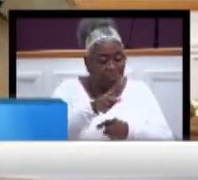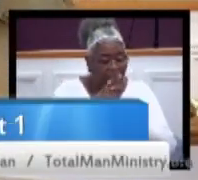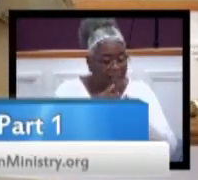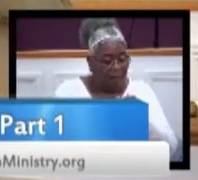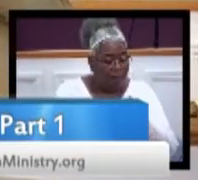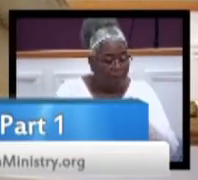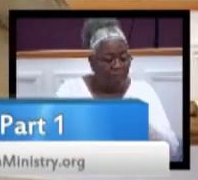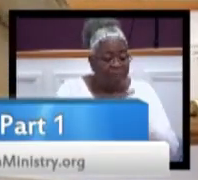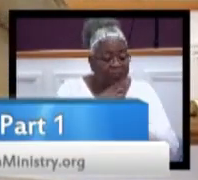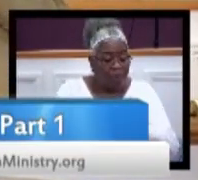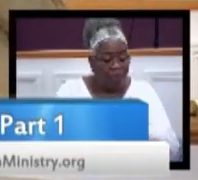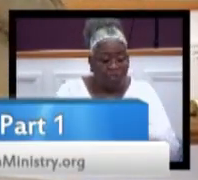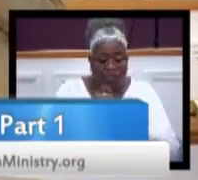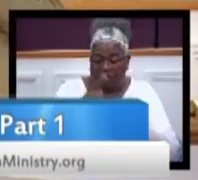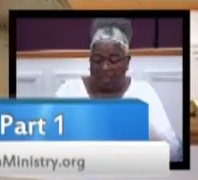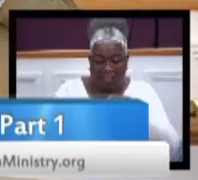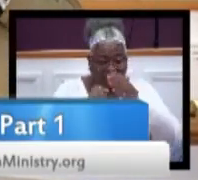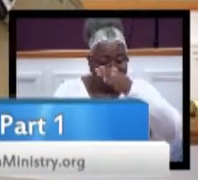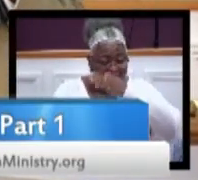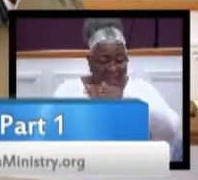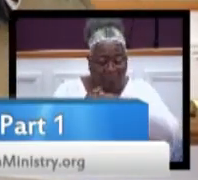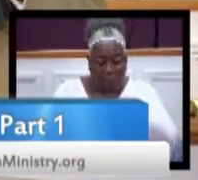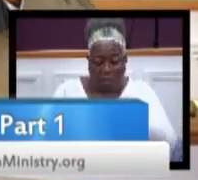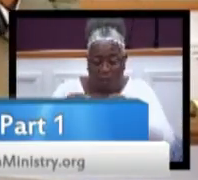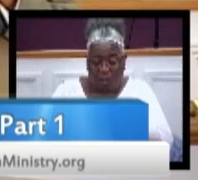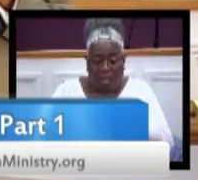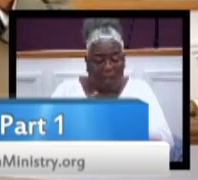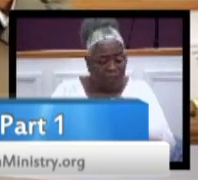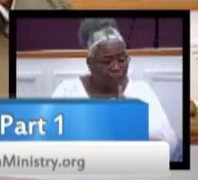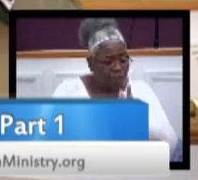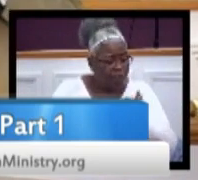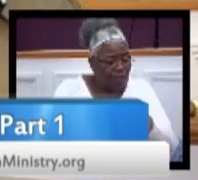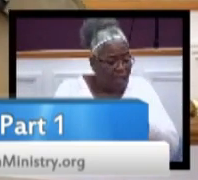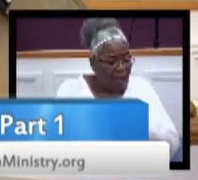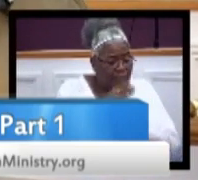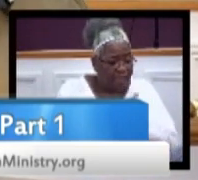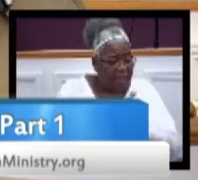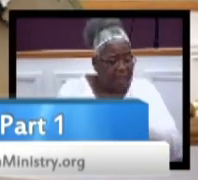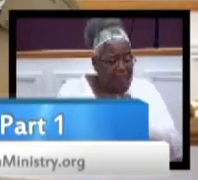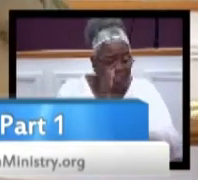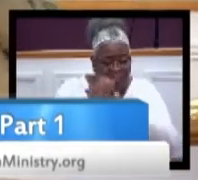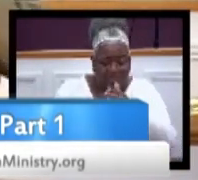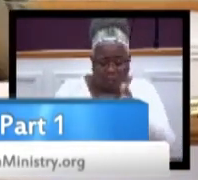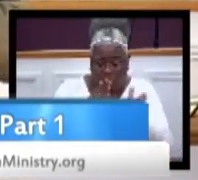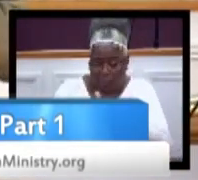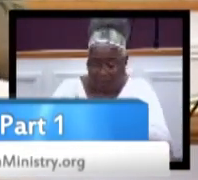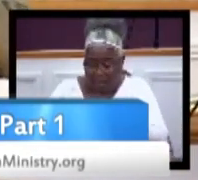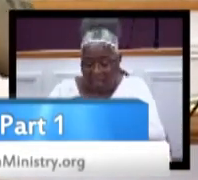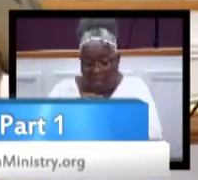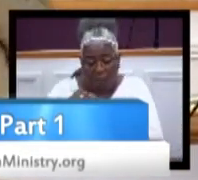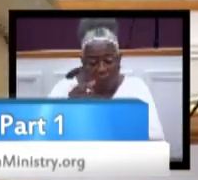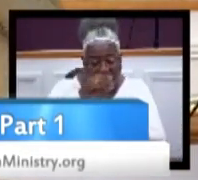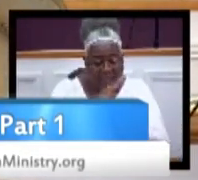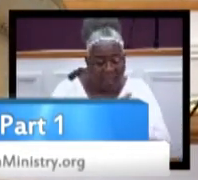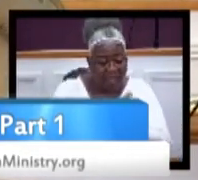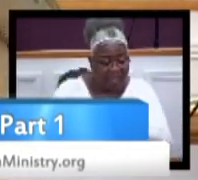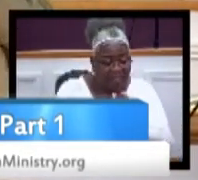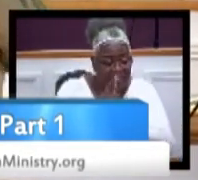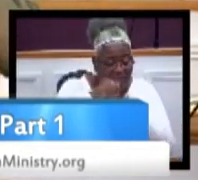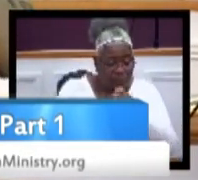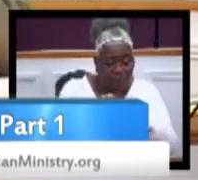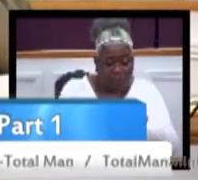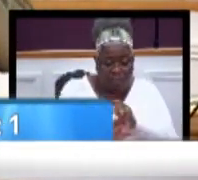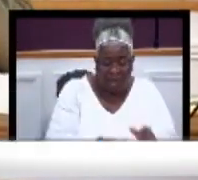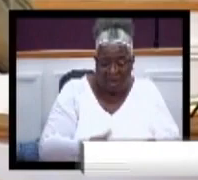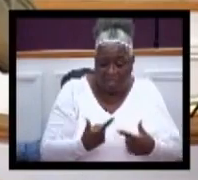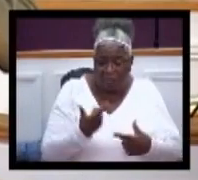she couldn't hide him no more. And I'm going to show you how God gets in the plan. When God gets in your